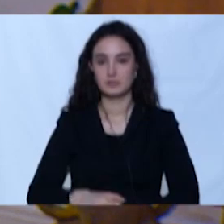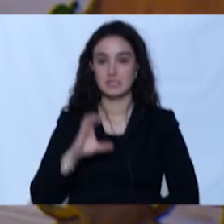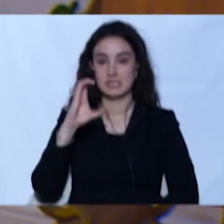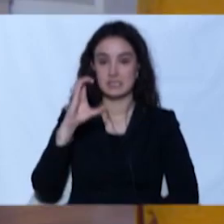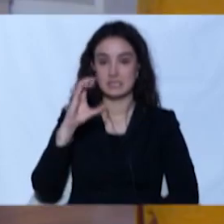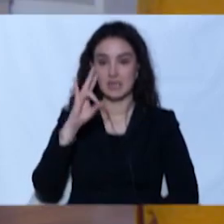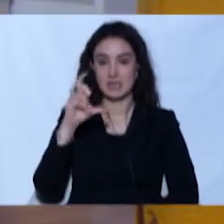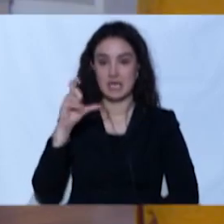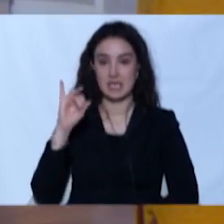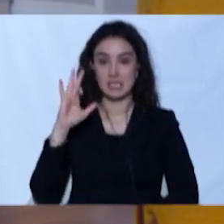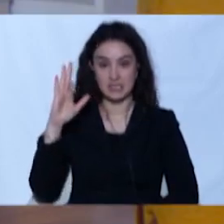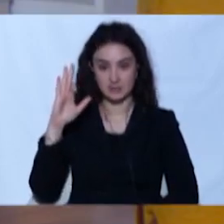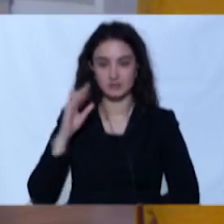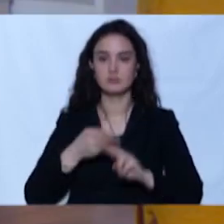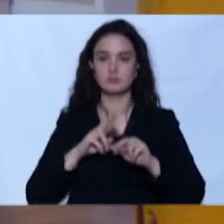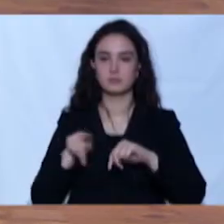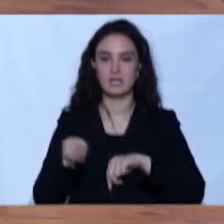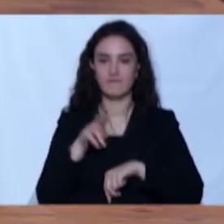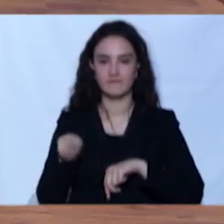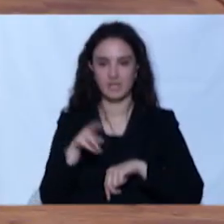Snake. Snake.